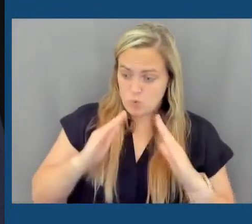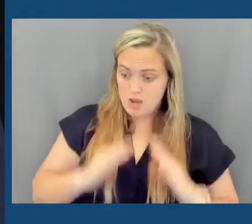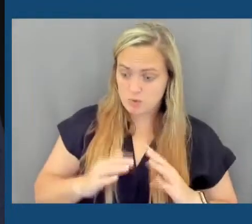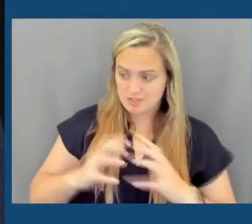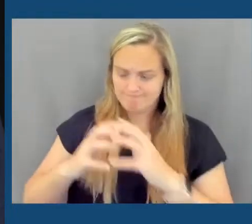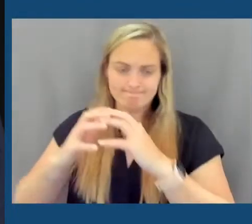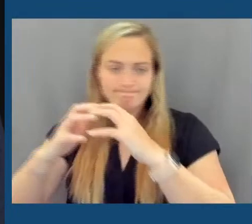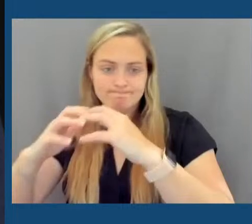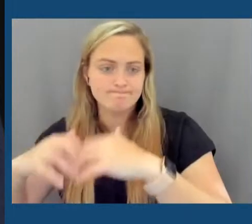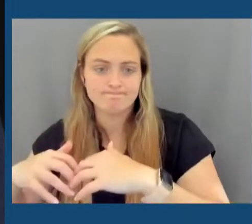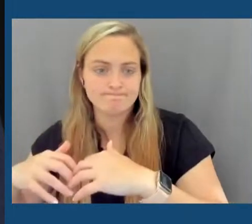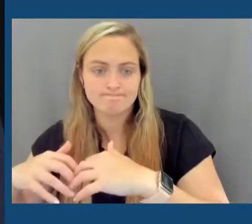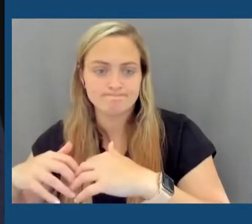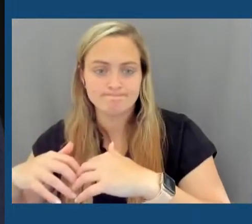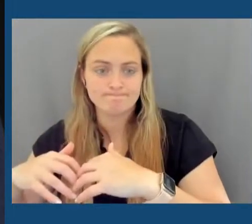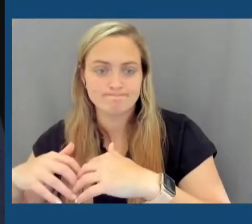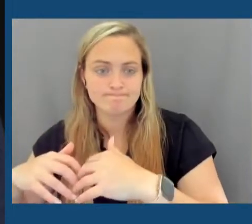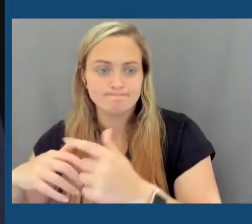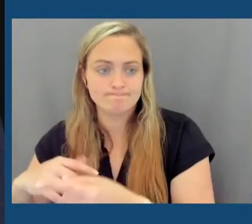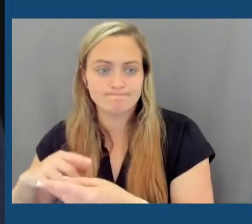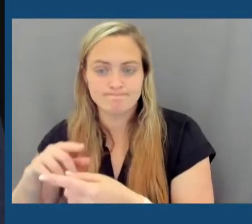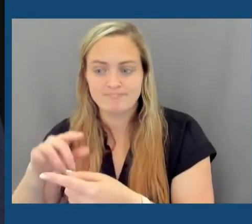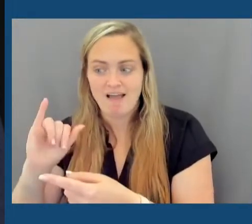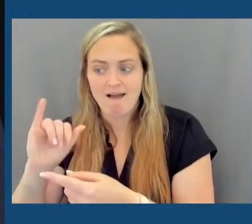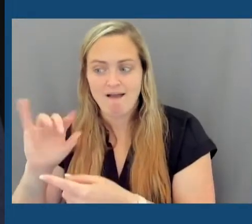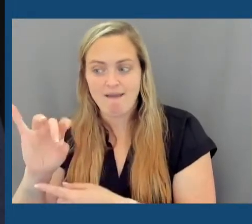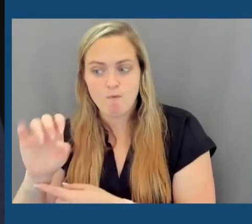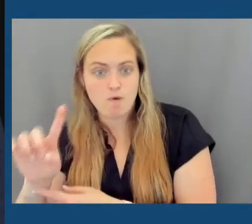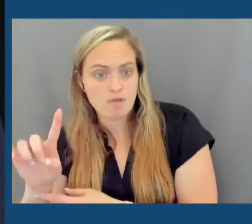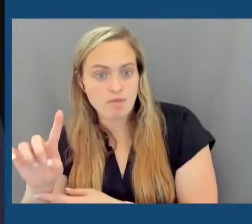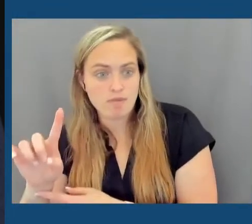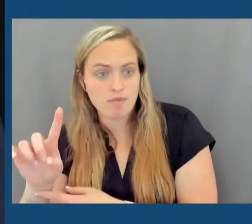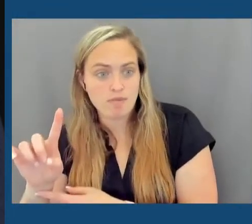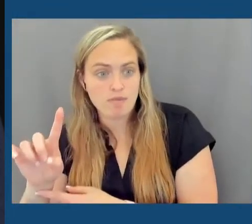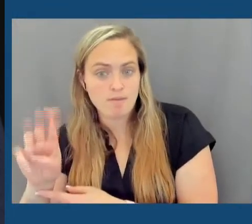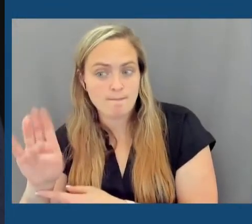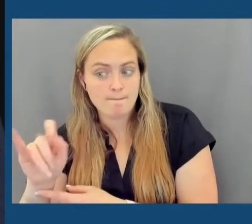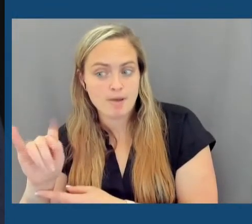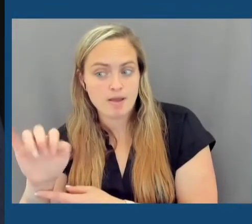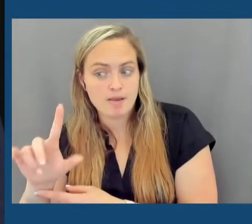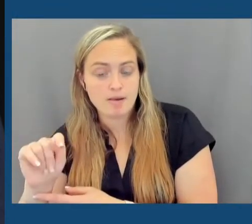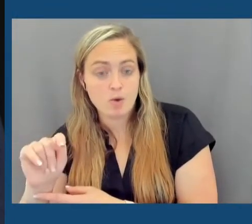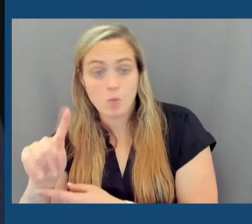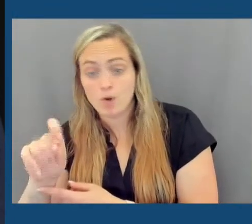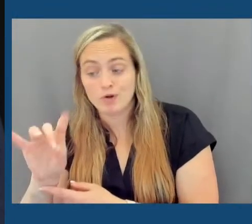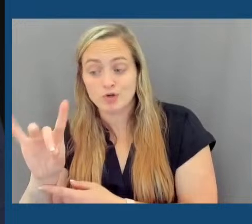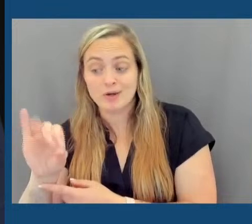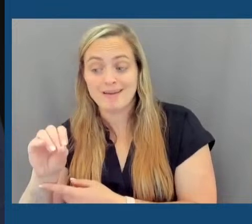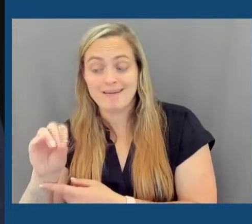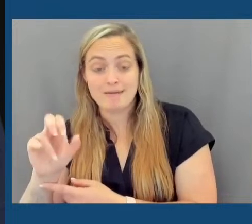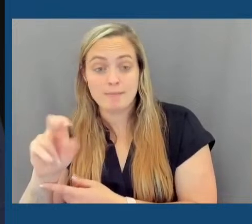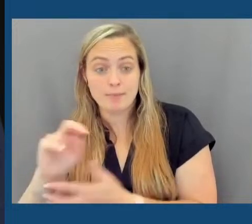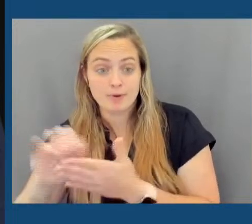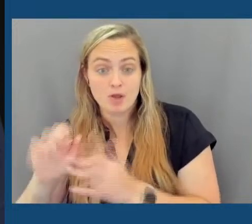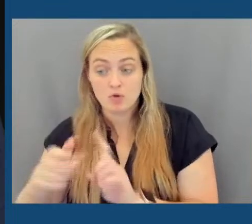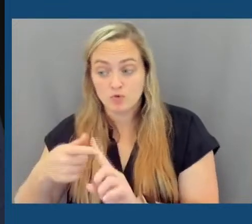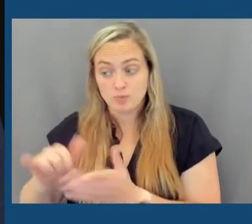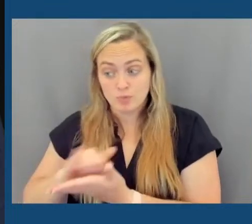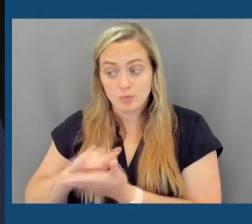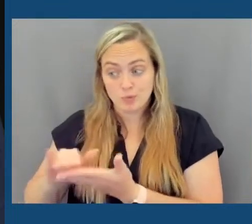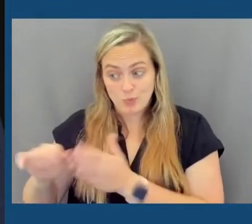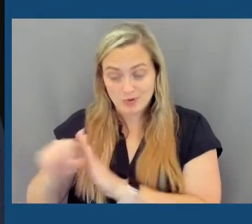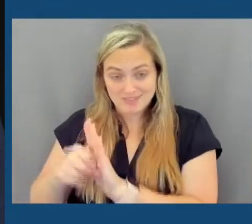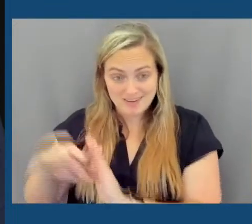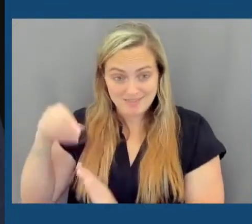down the I-81 viaduct with $180 million from the state of New York. So